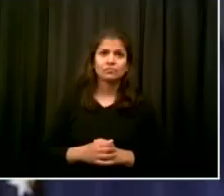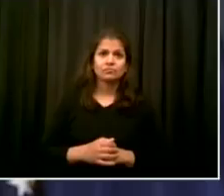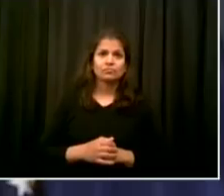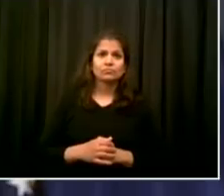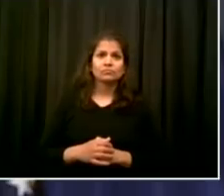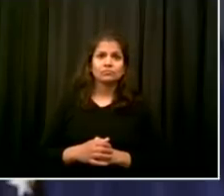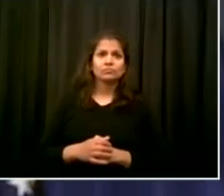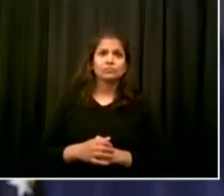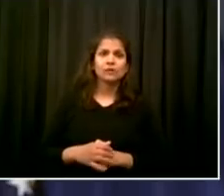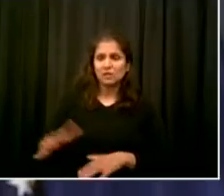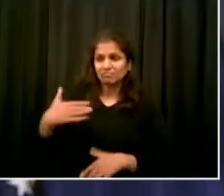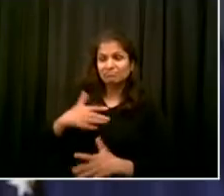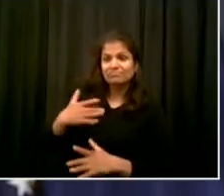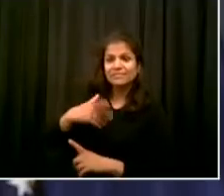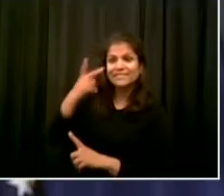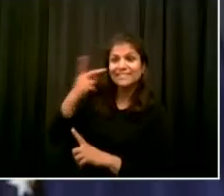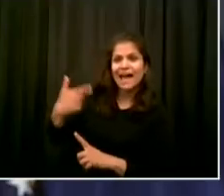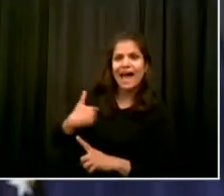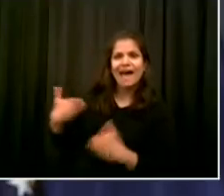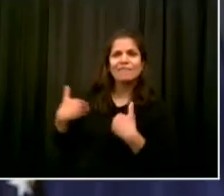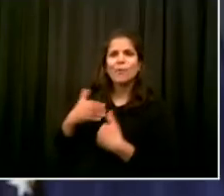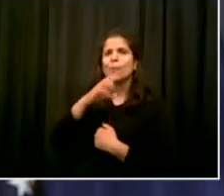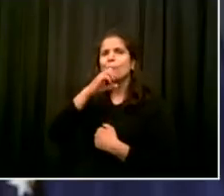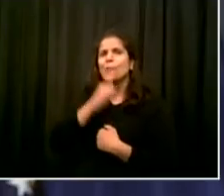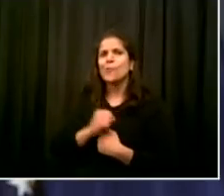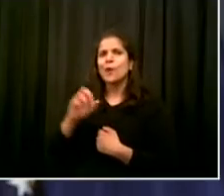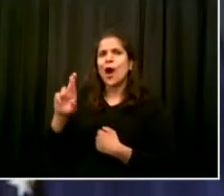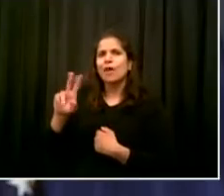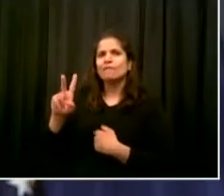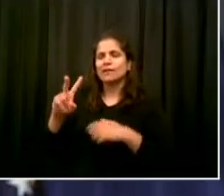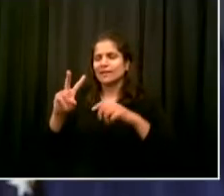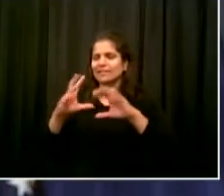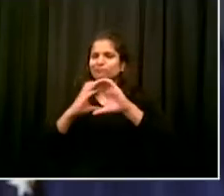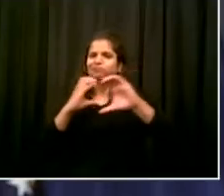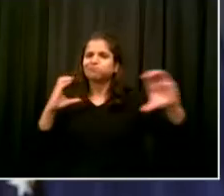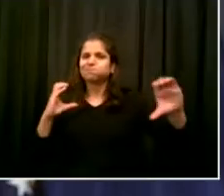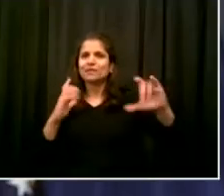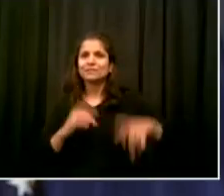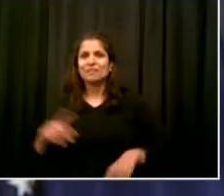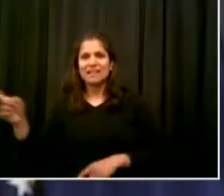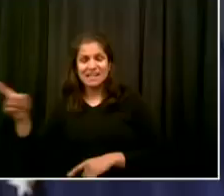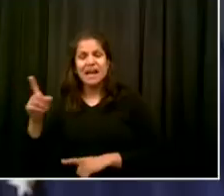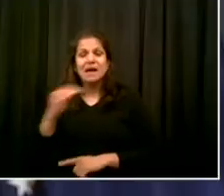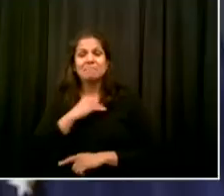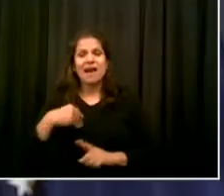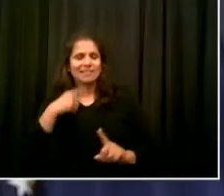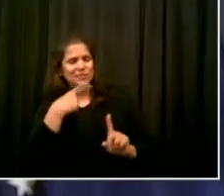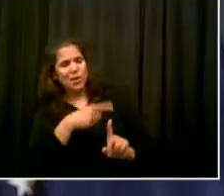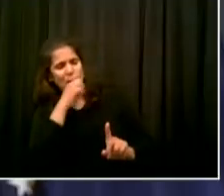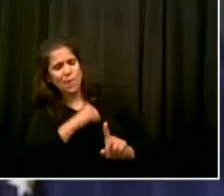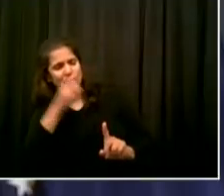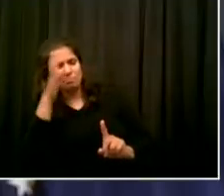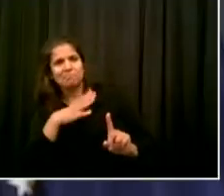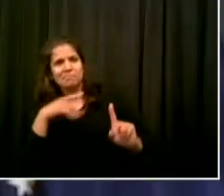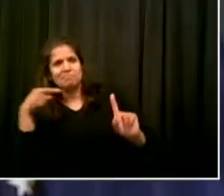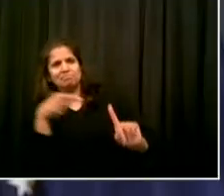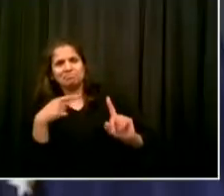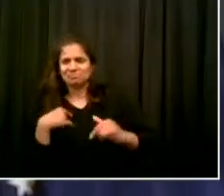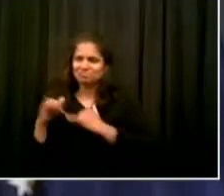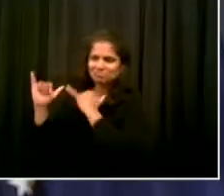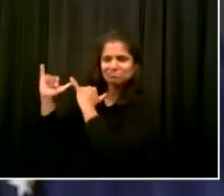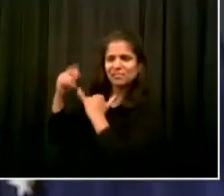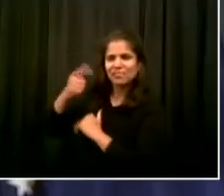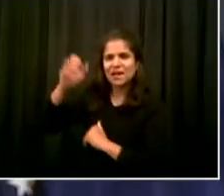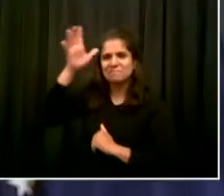pulling up, they just know. And there's a level of comfort that then happens. And so it has transcended even beyond the